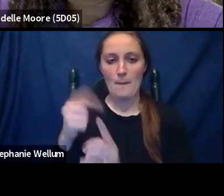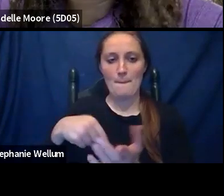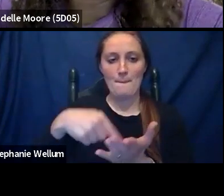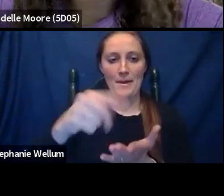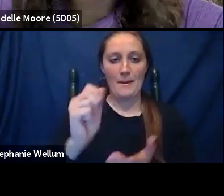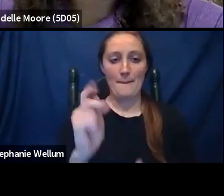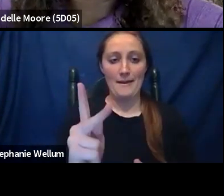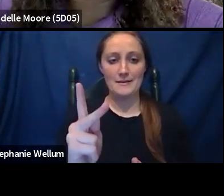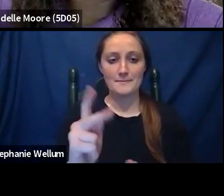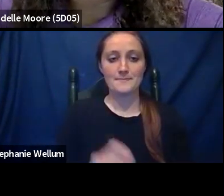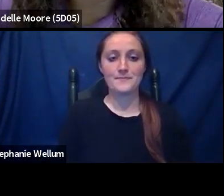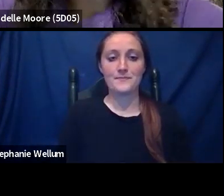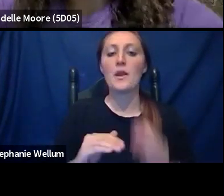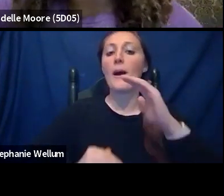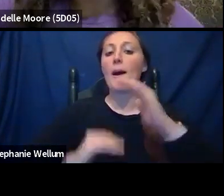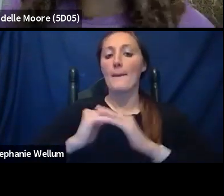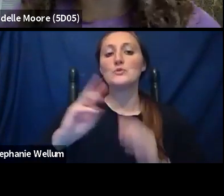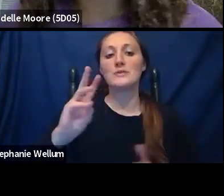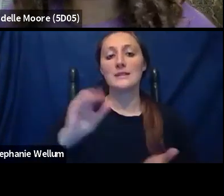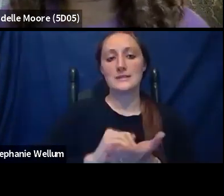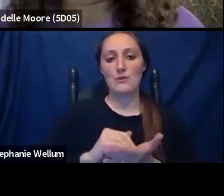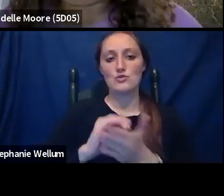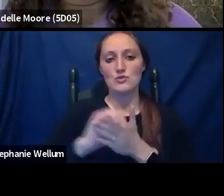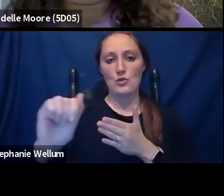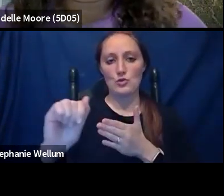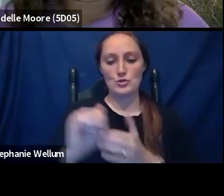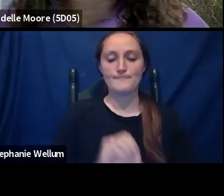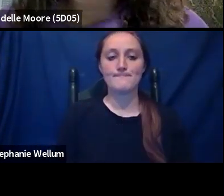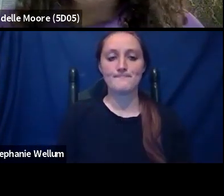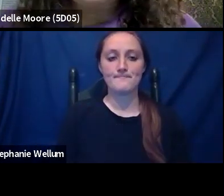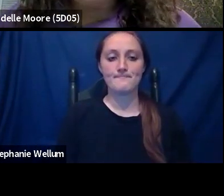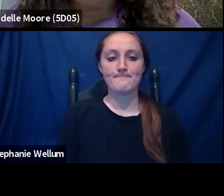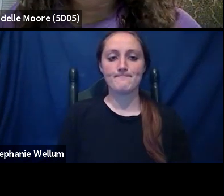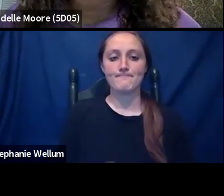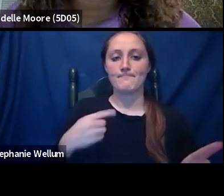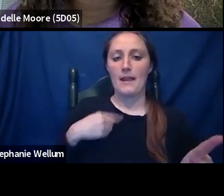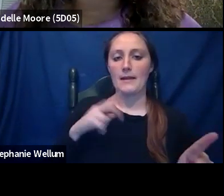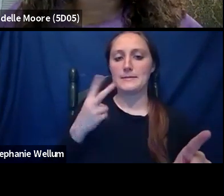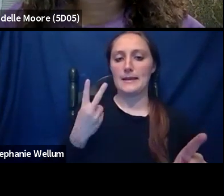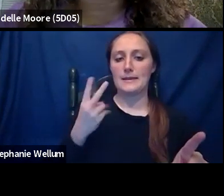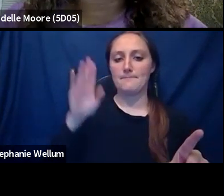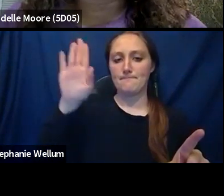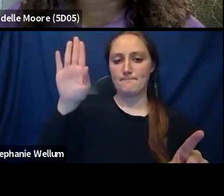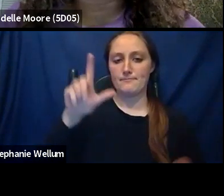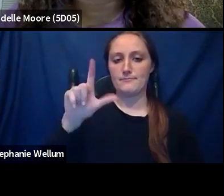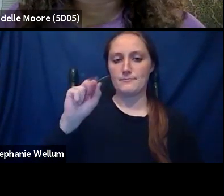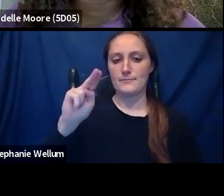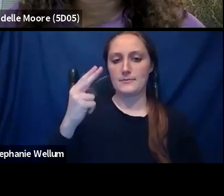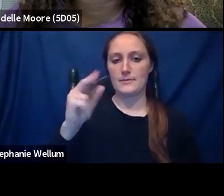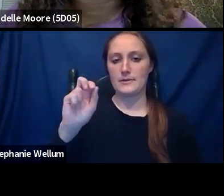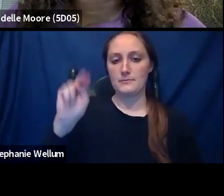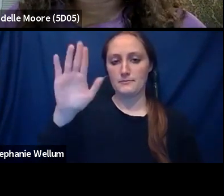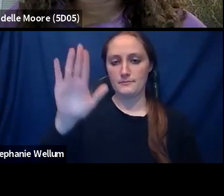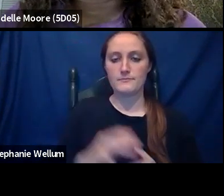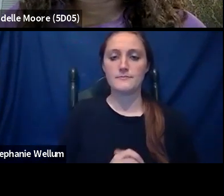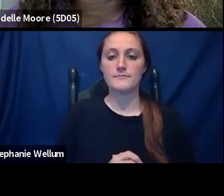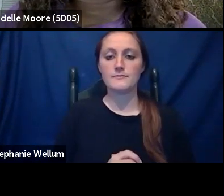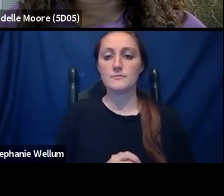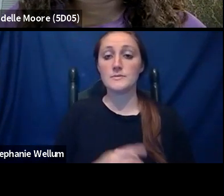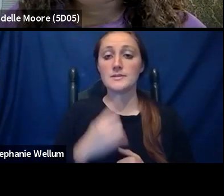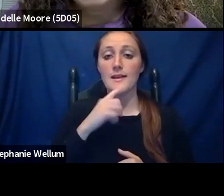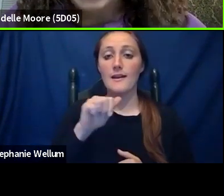second? Up to $6,000. Up to $6,000. I Do I have, and a second by Commissioner Linhan? All those in favor signify by saying